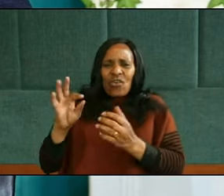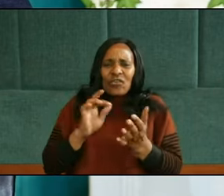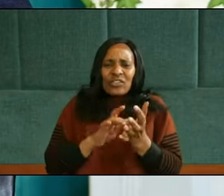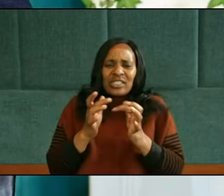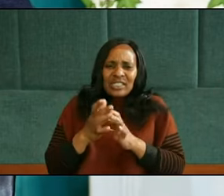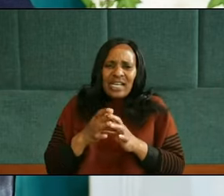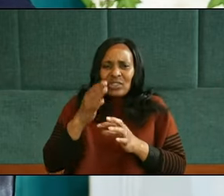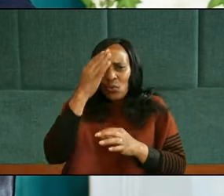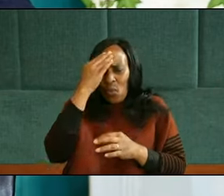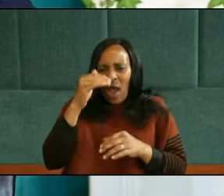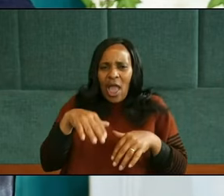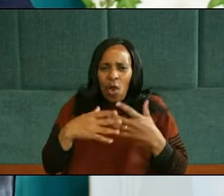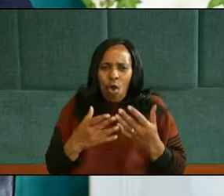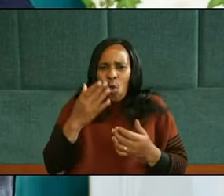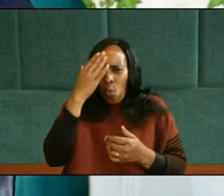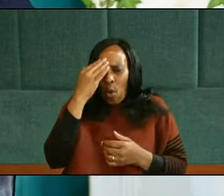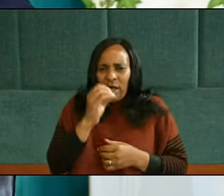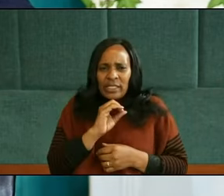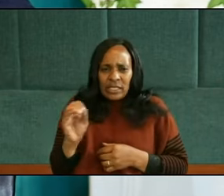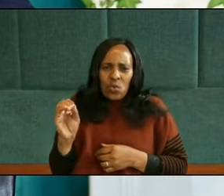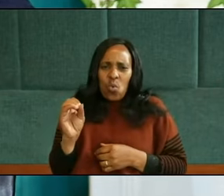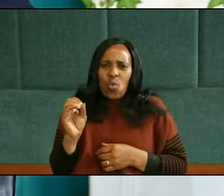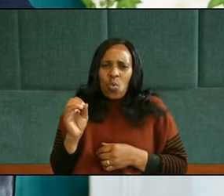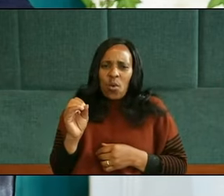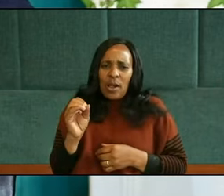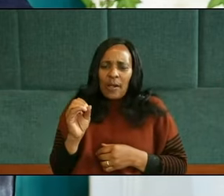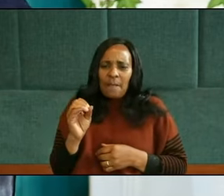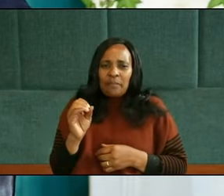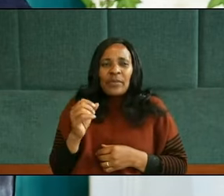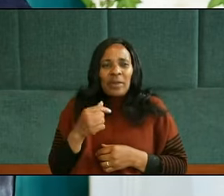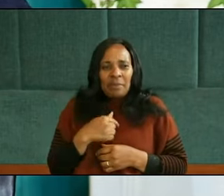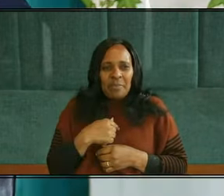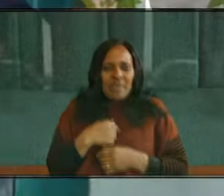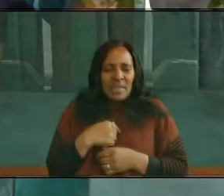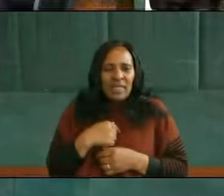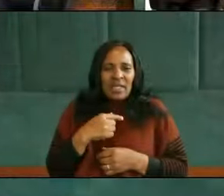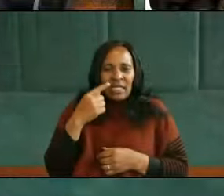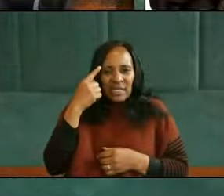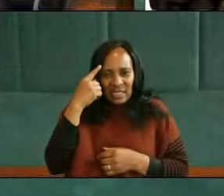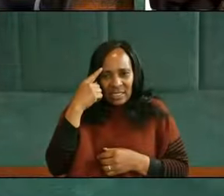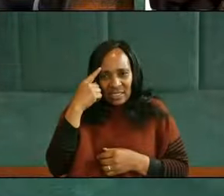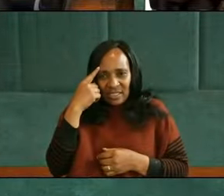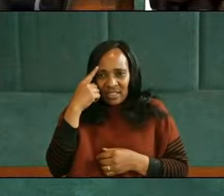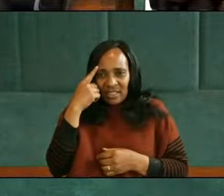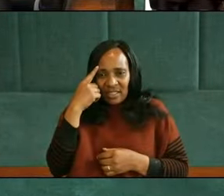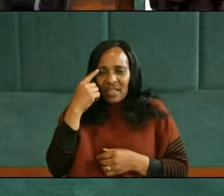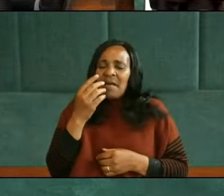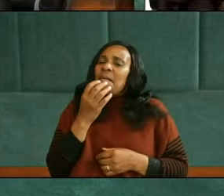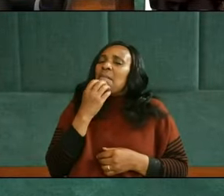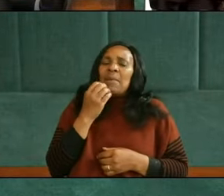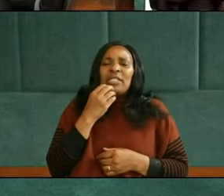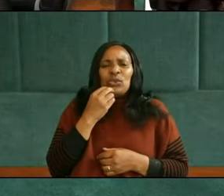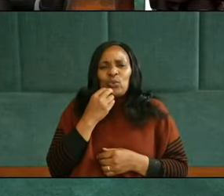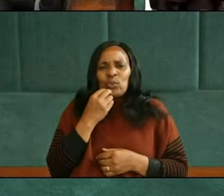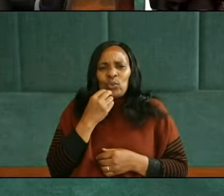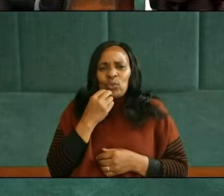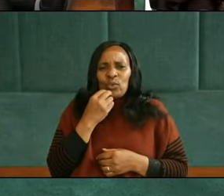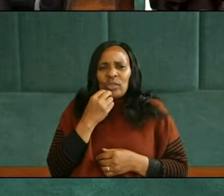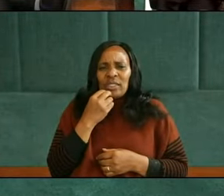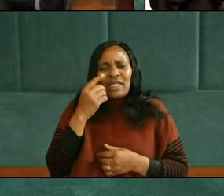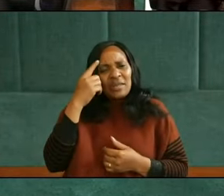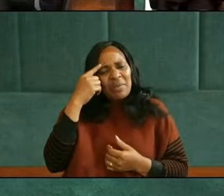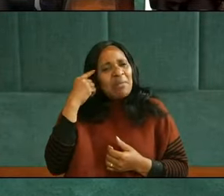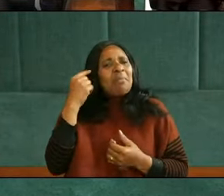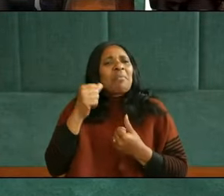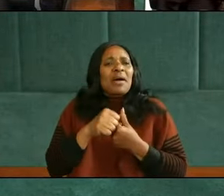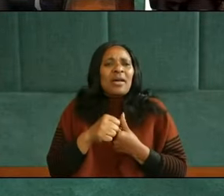why not? I don't think it casts doubt. I think Matthew just